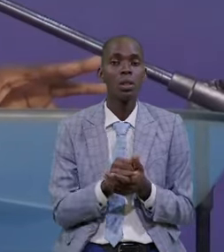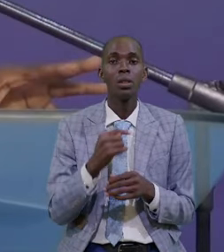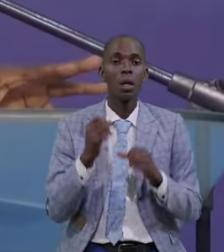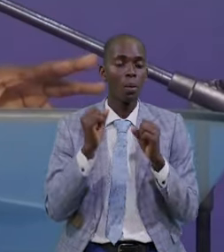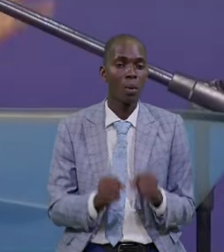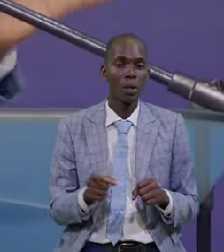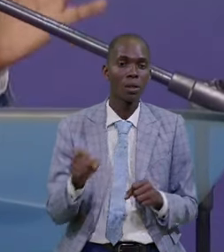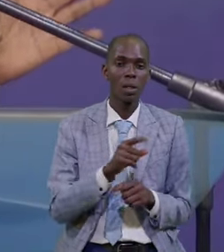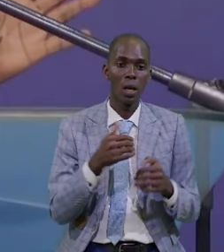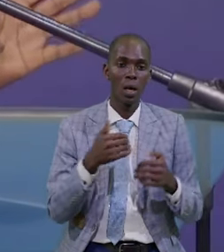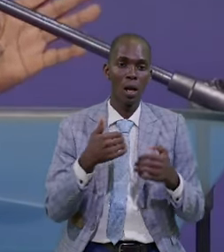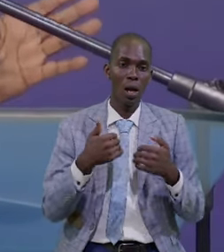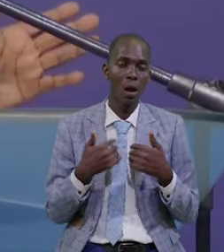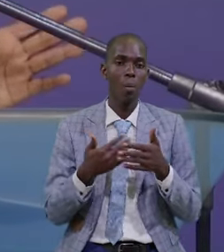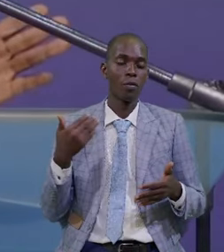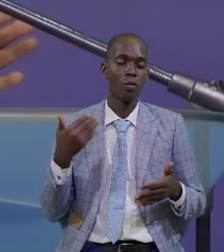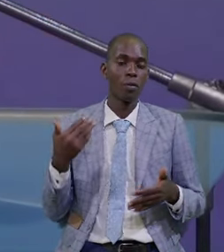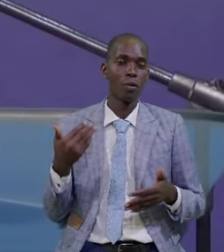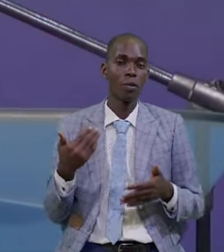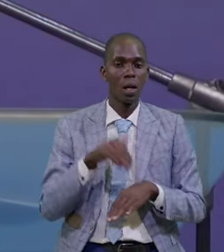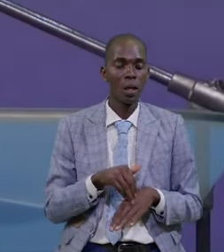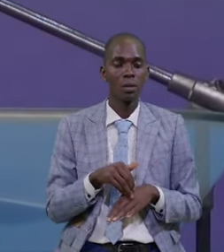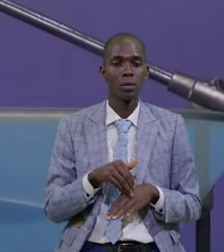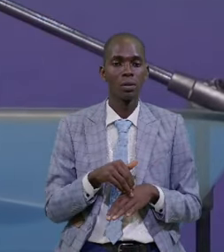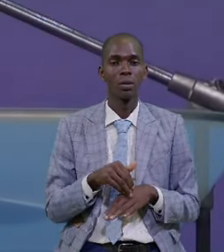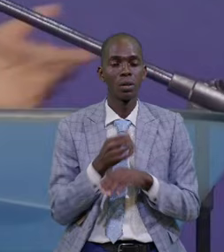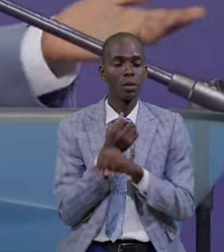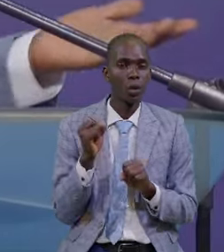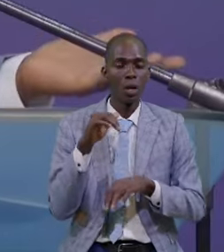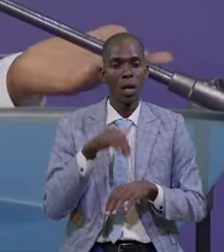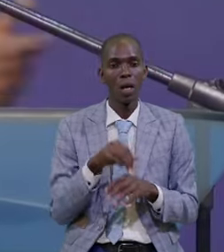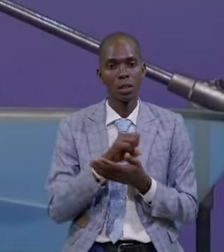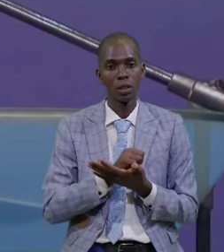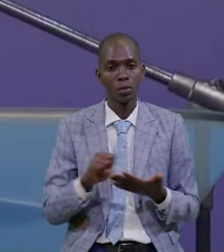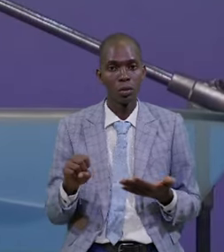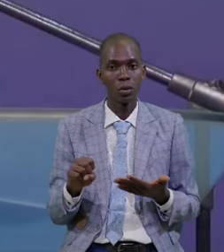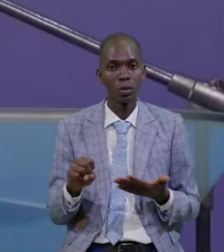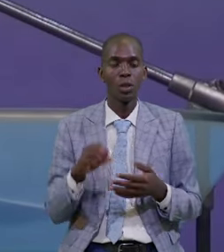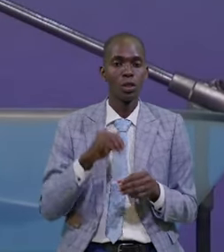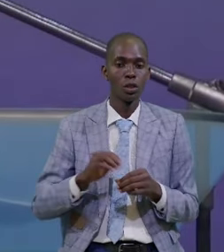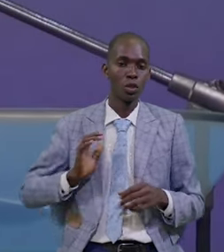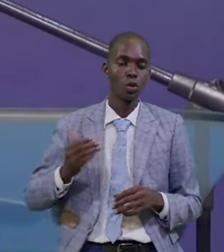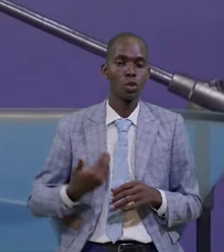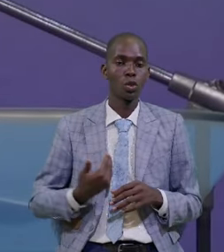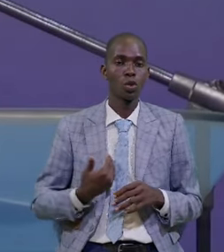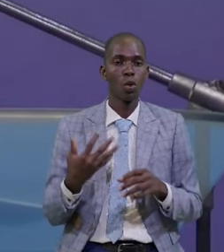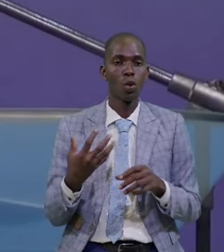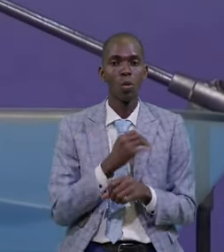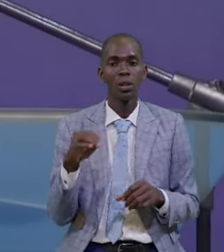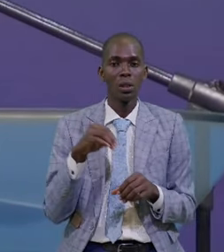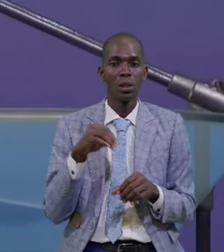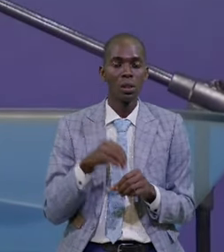before at salvation, at sanctification, is soul winning. If that power